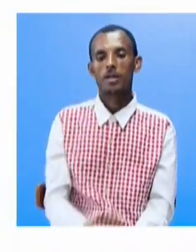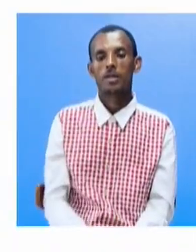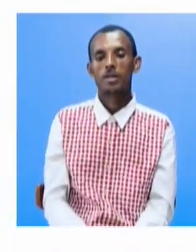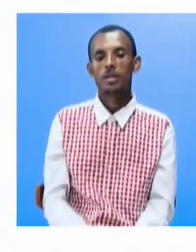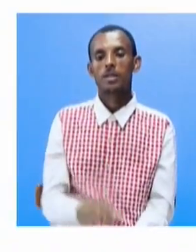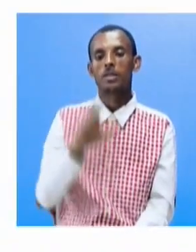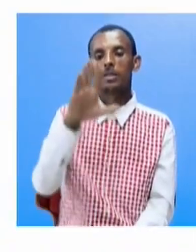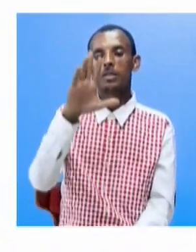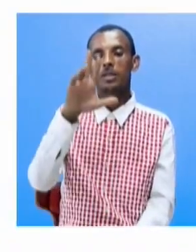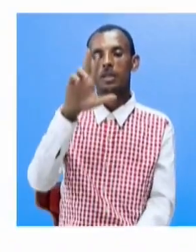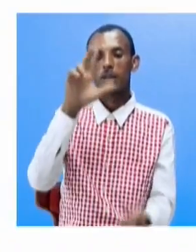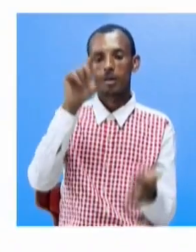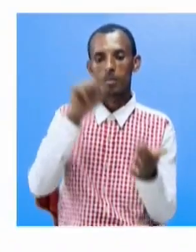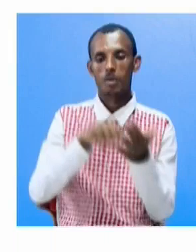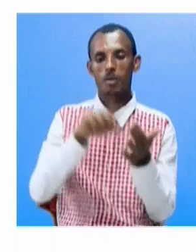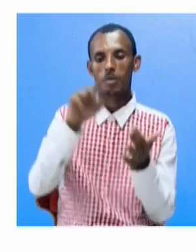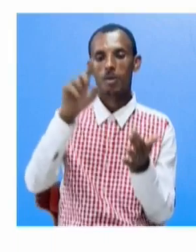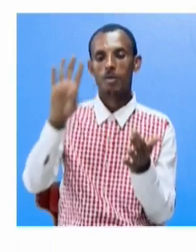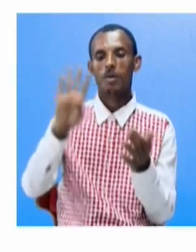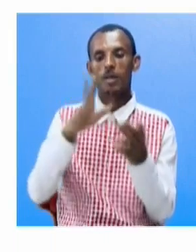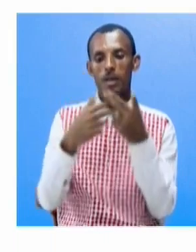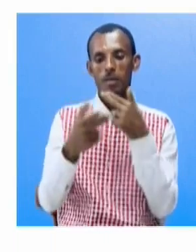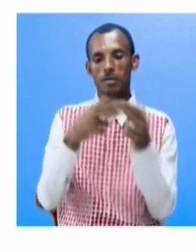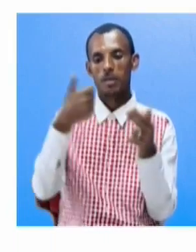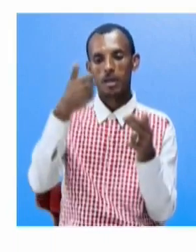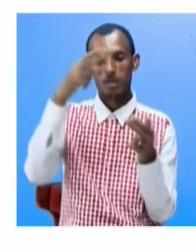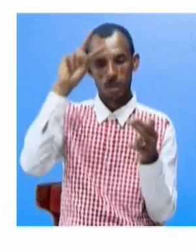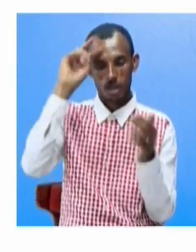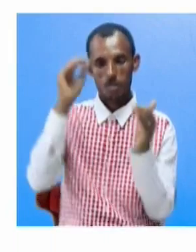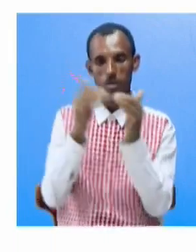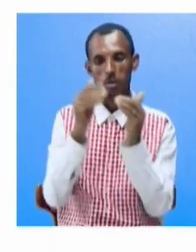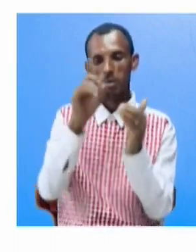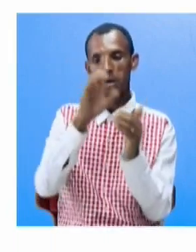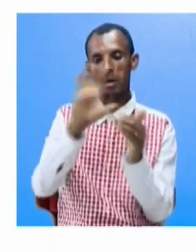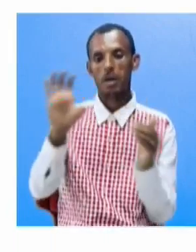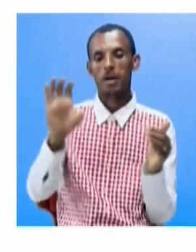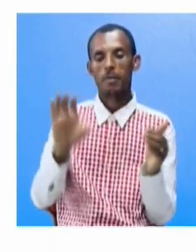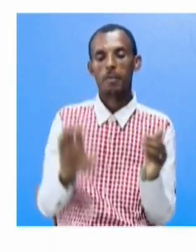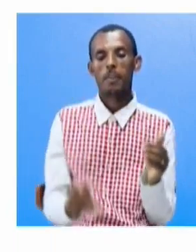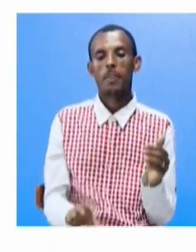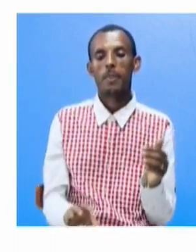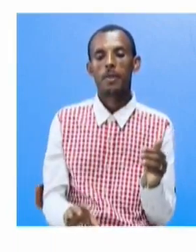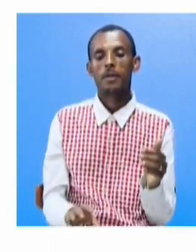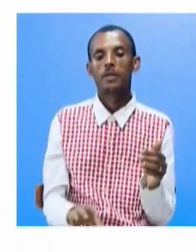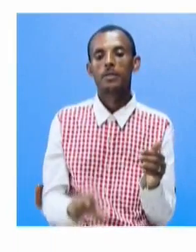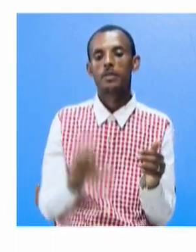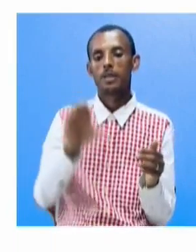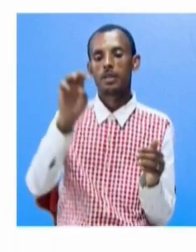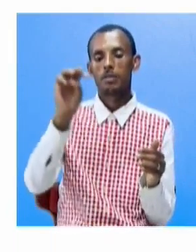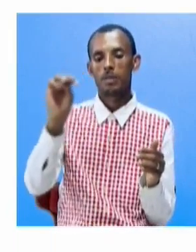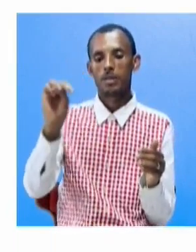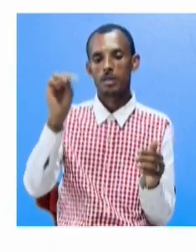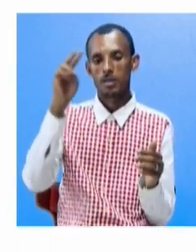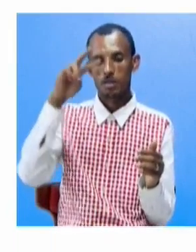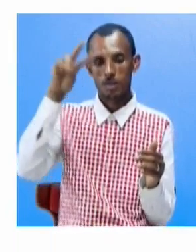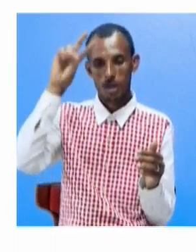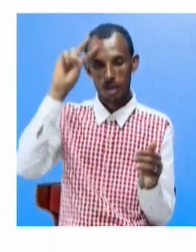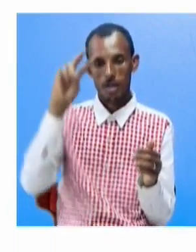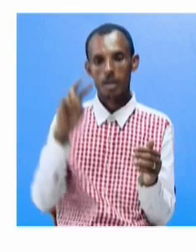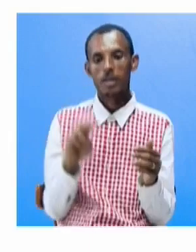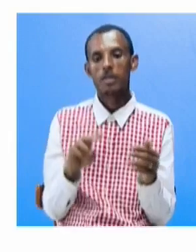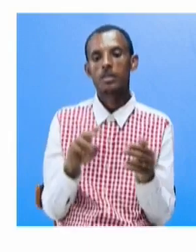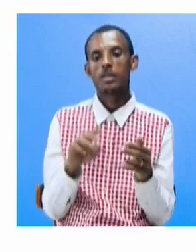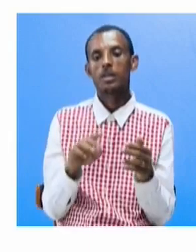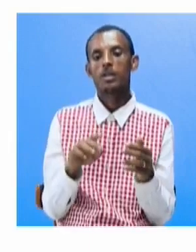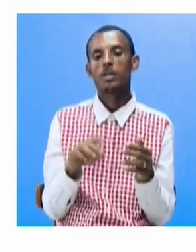3.14 times 10 squared is this, 100. Therefore, it is 100 centimeter squared. When you take